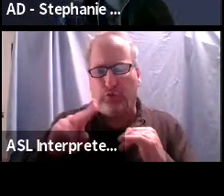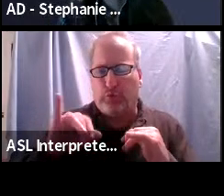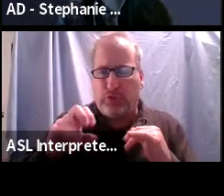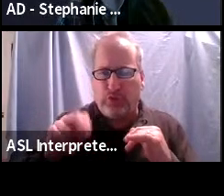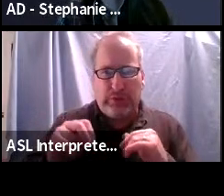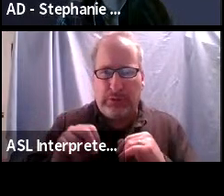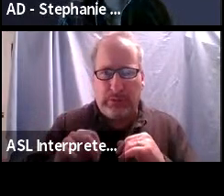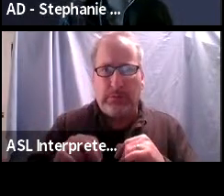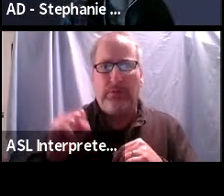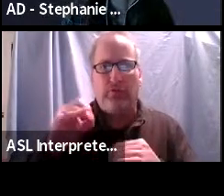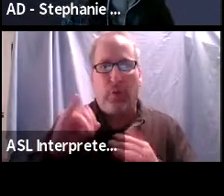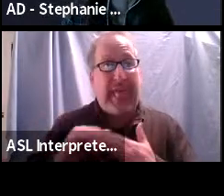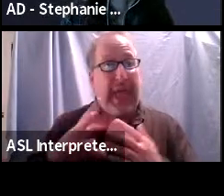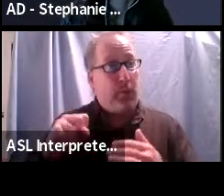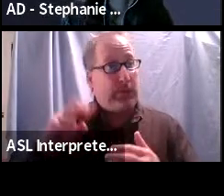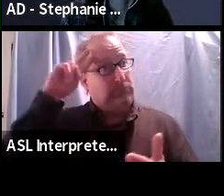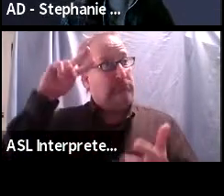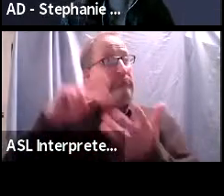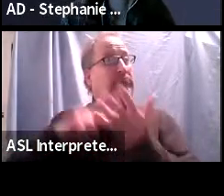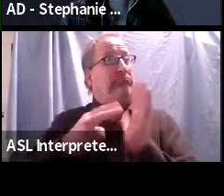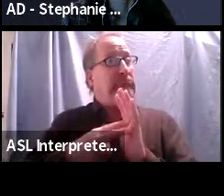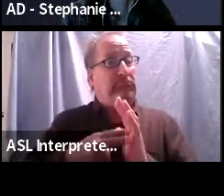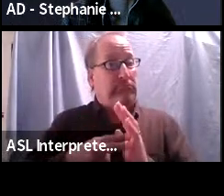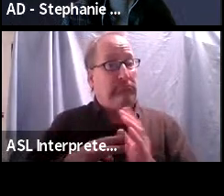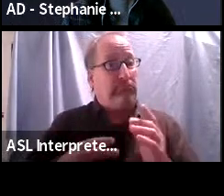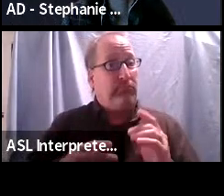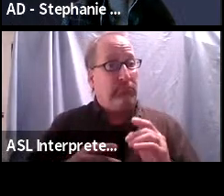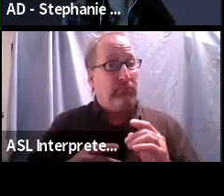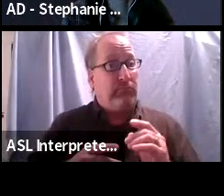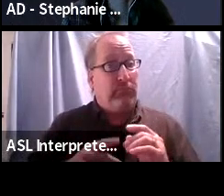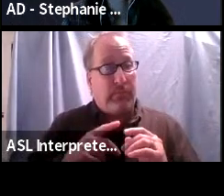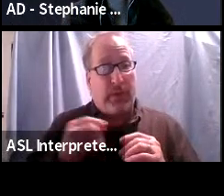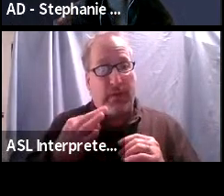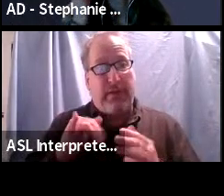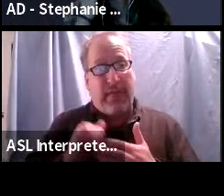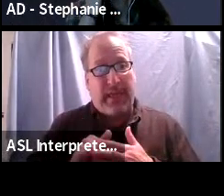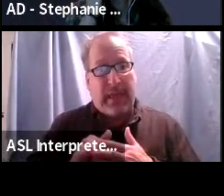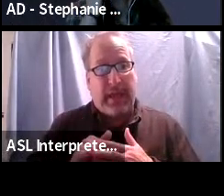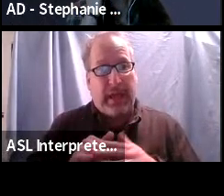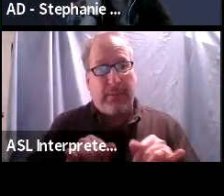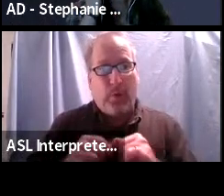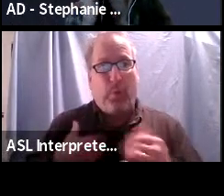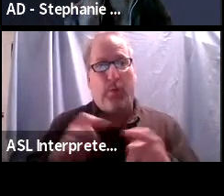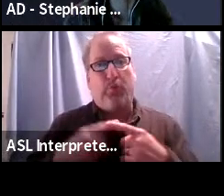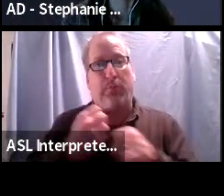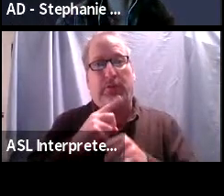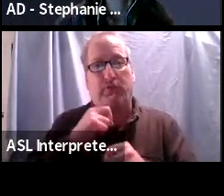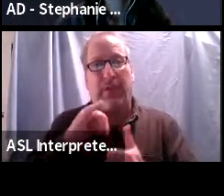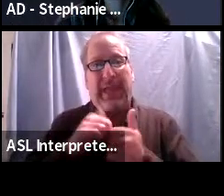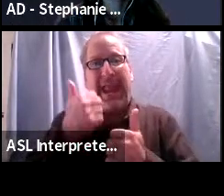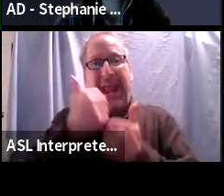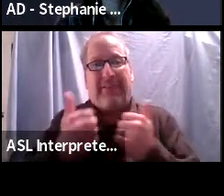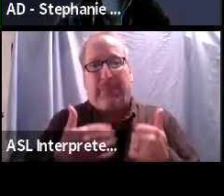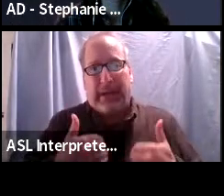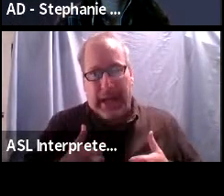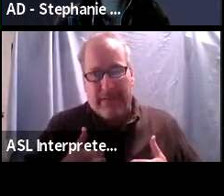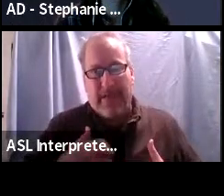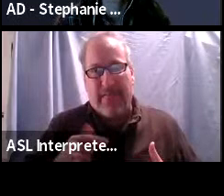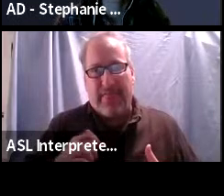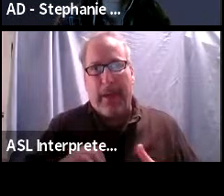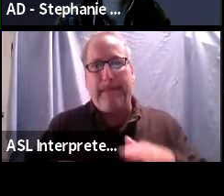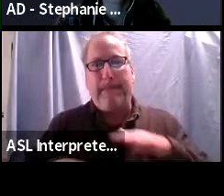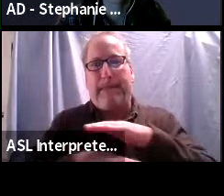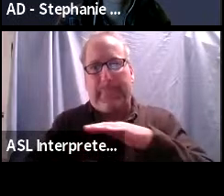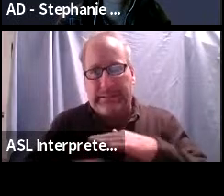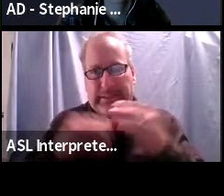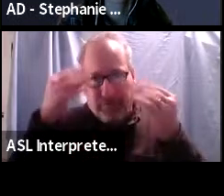was the original intent of the measure, we want to sort of make sure everyone has the baseline information from the